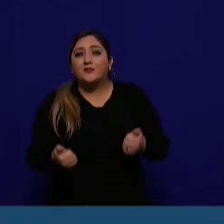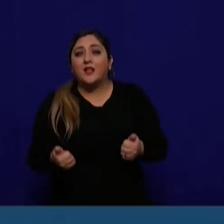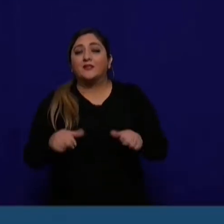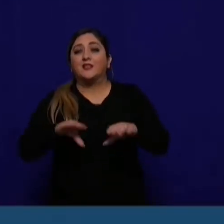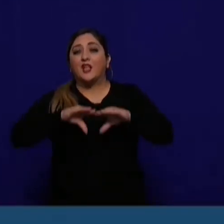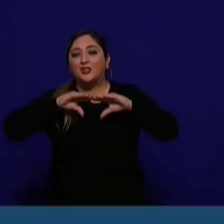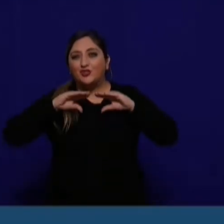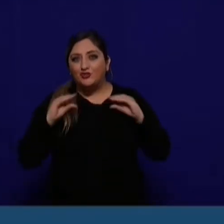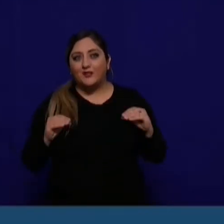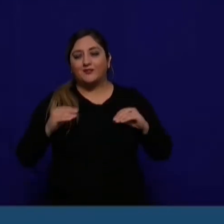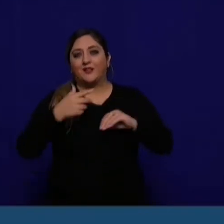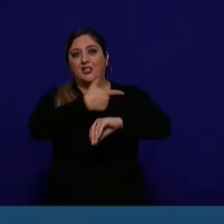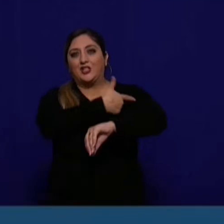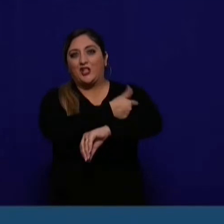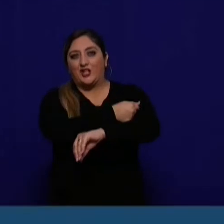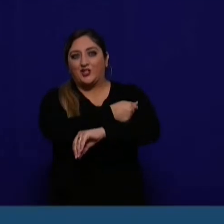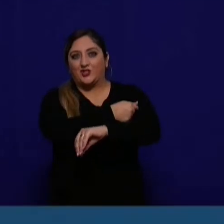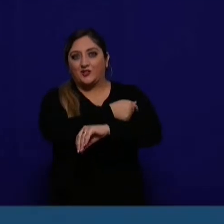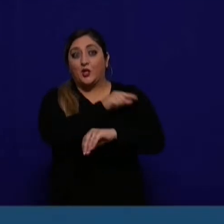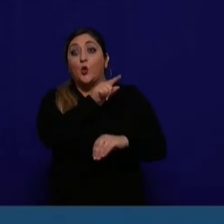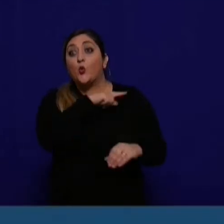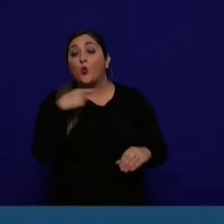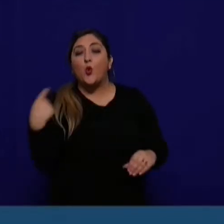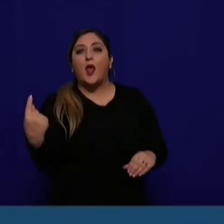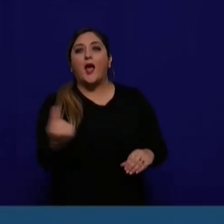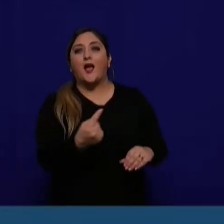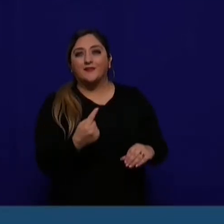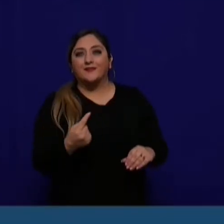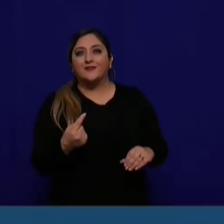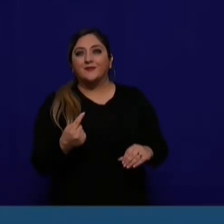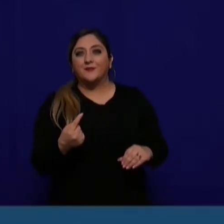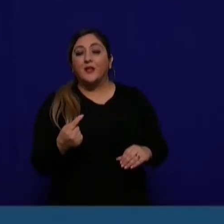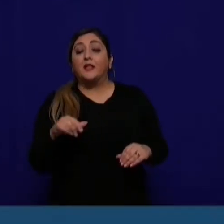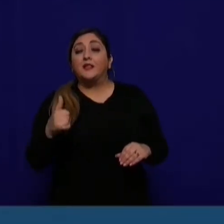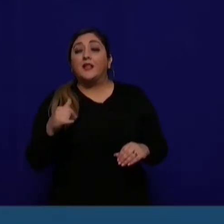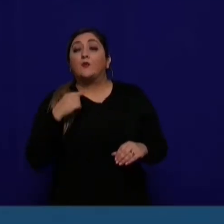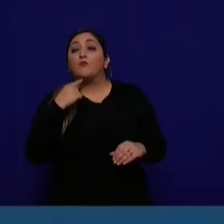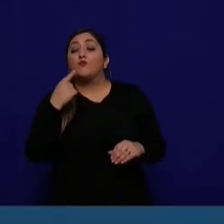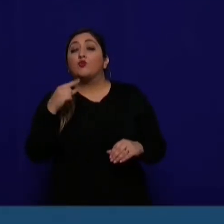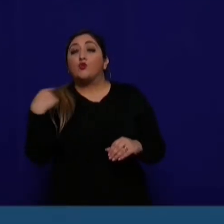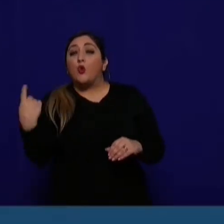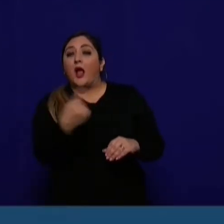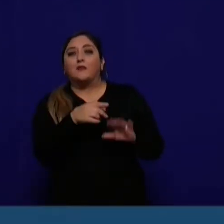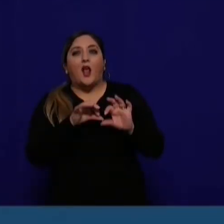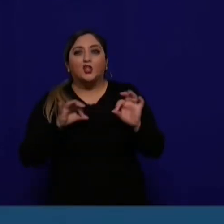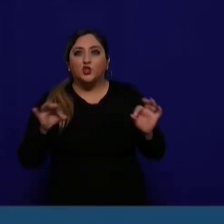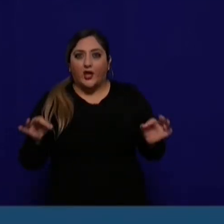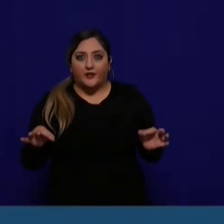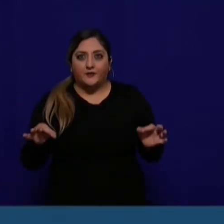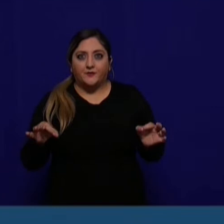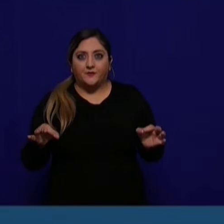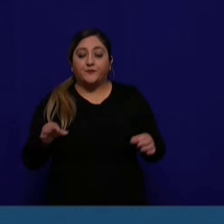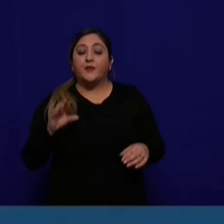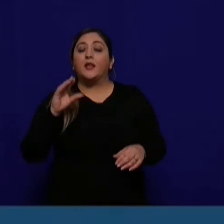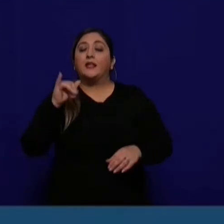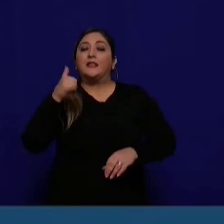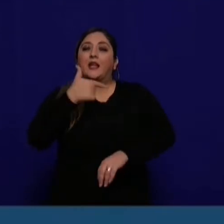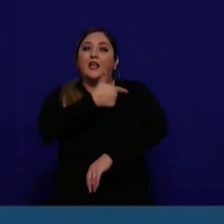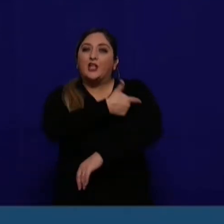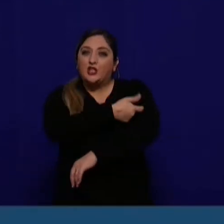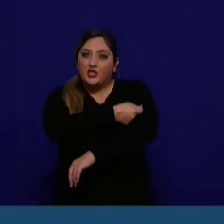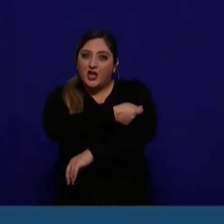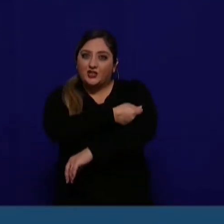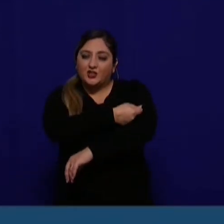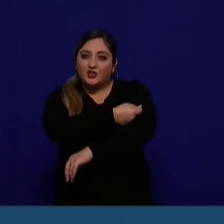biex nistgħu intom tieħdu it-tilqima. Nafu kemm din it-tilqima qiegħda tippreveni minn imwiet ta' persuni u kemm persuni